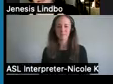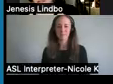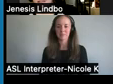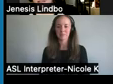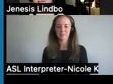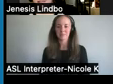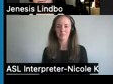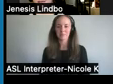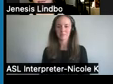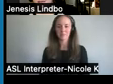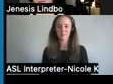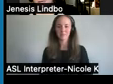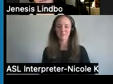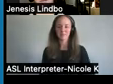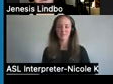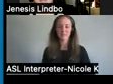All right, so here we go.